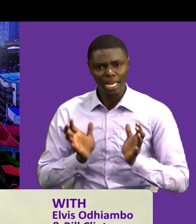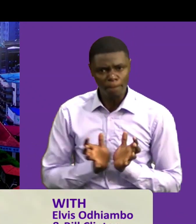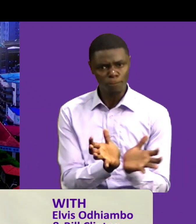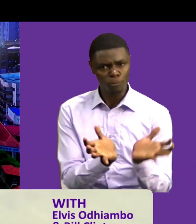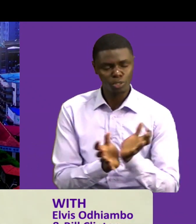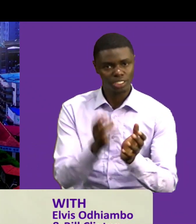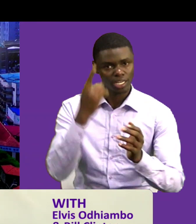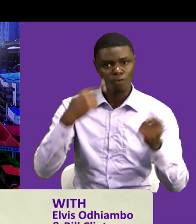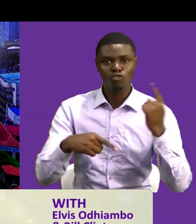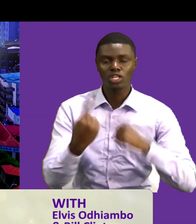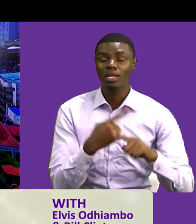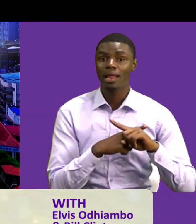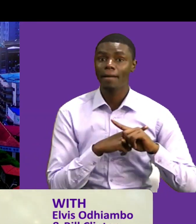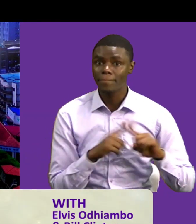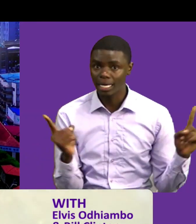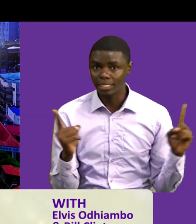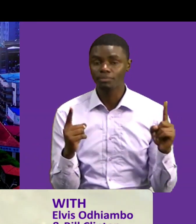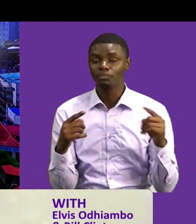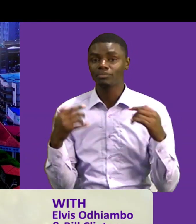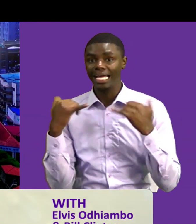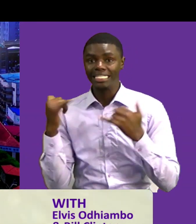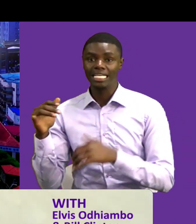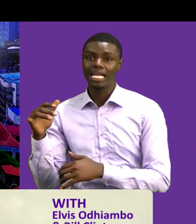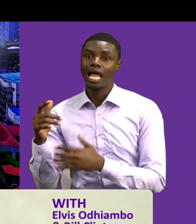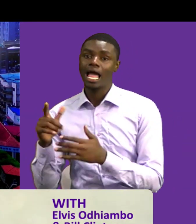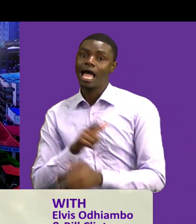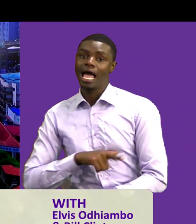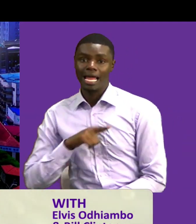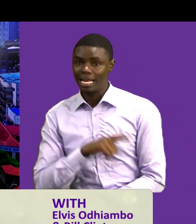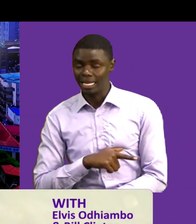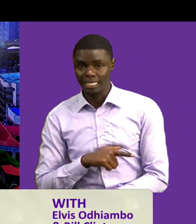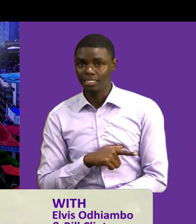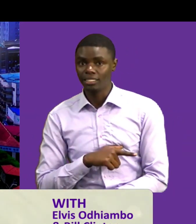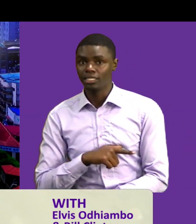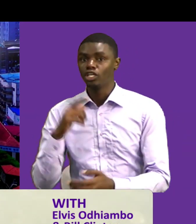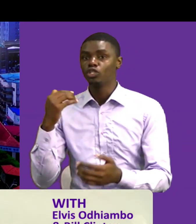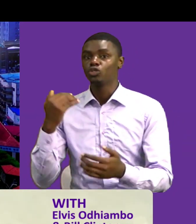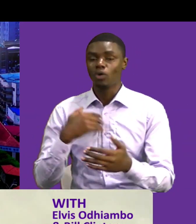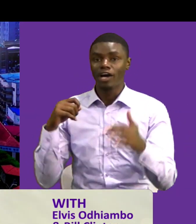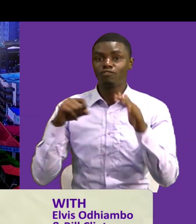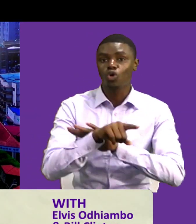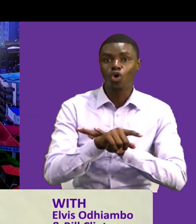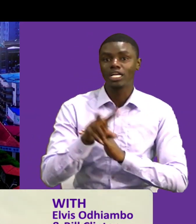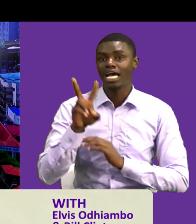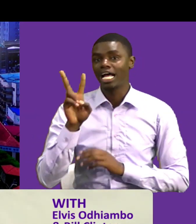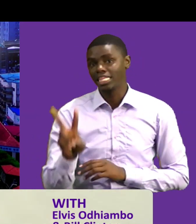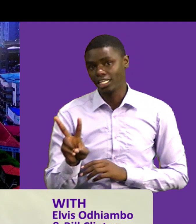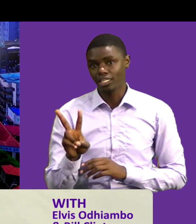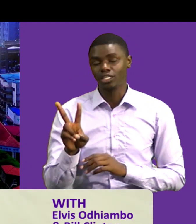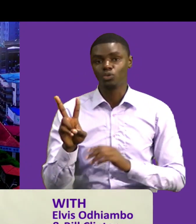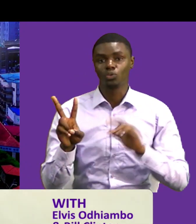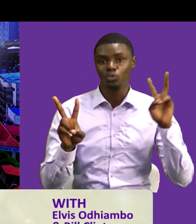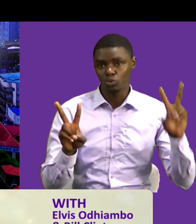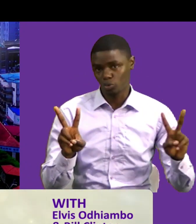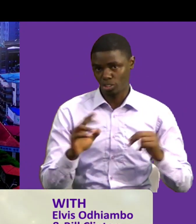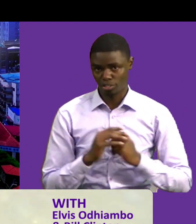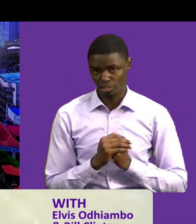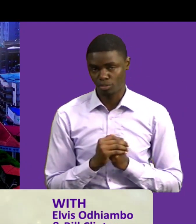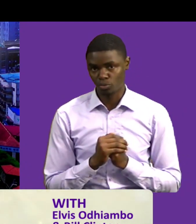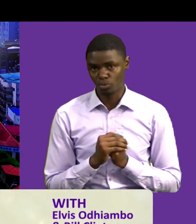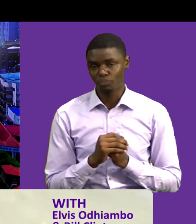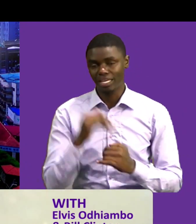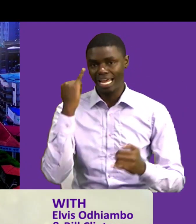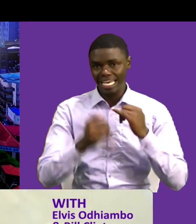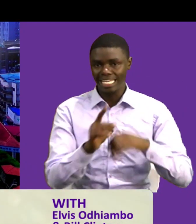pushing for the win, but they were lucky. Algeria were lucky to have scored the equalizer about